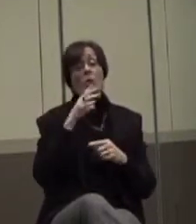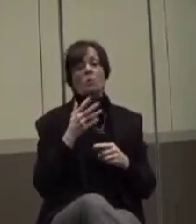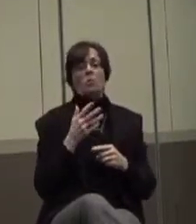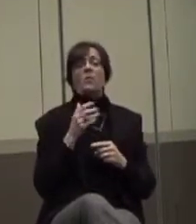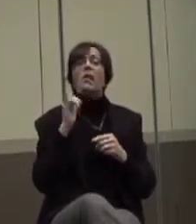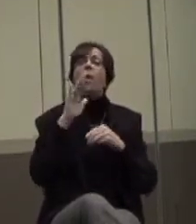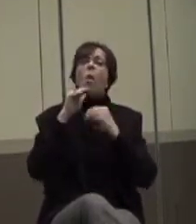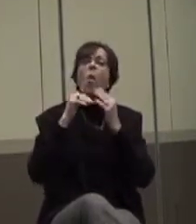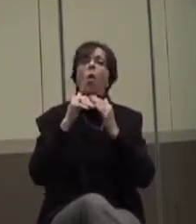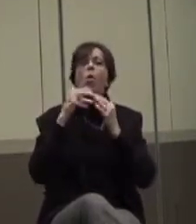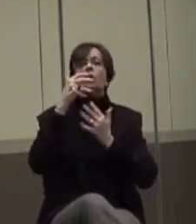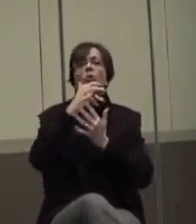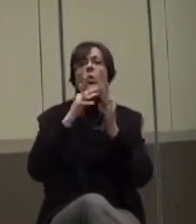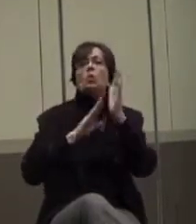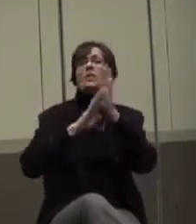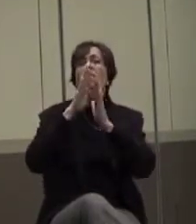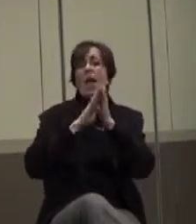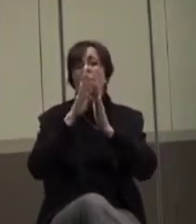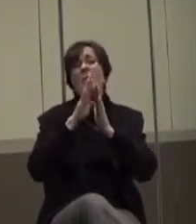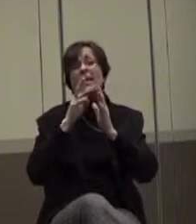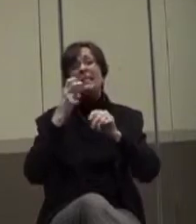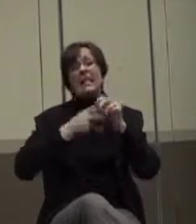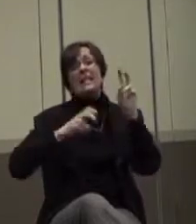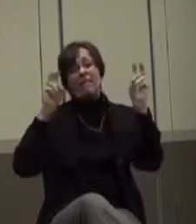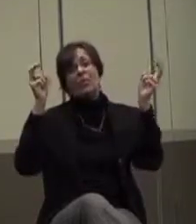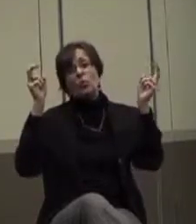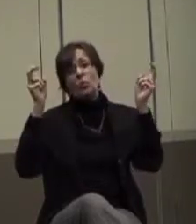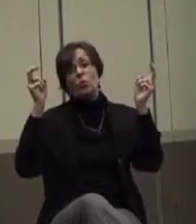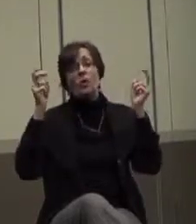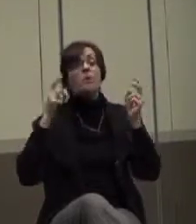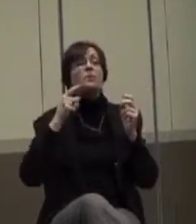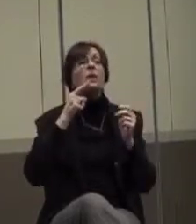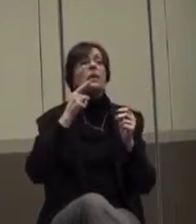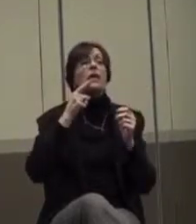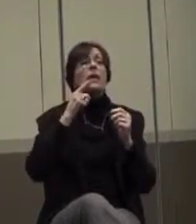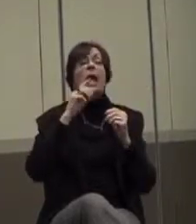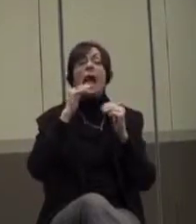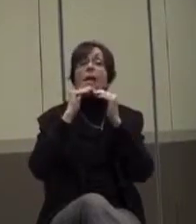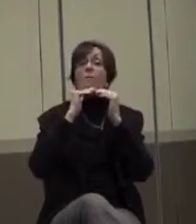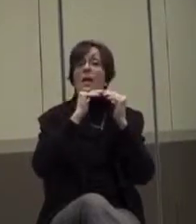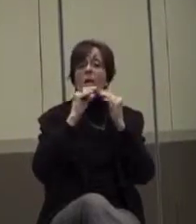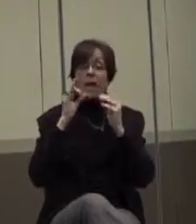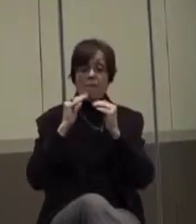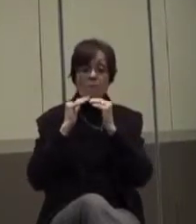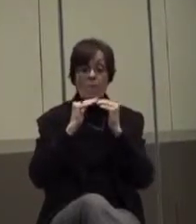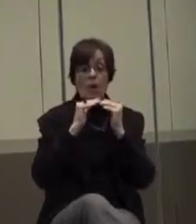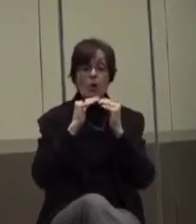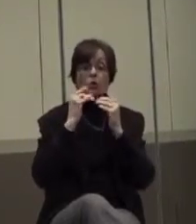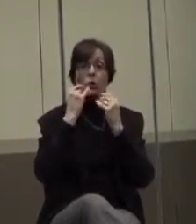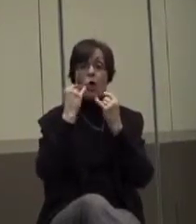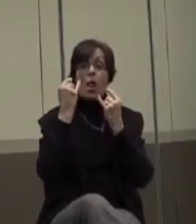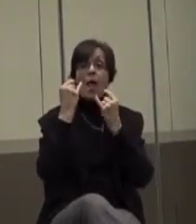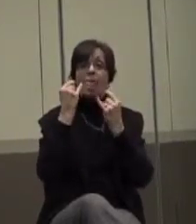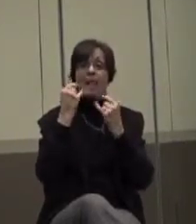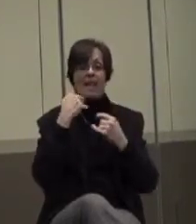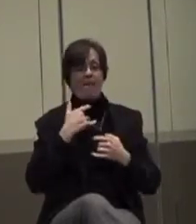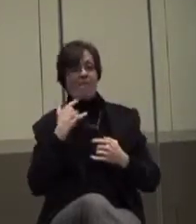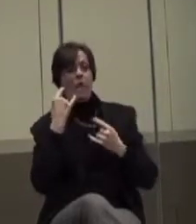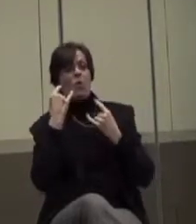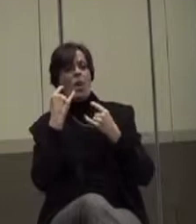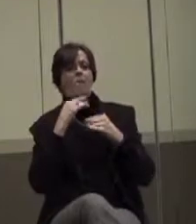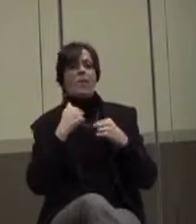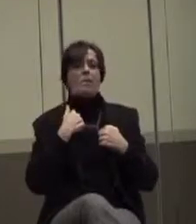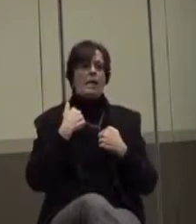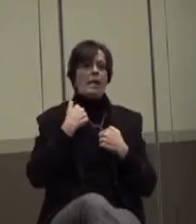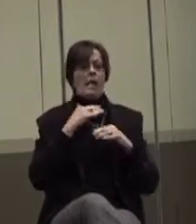social development issue is a tough issue in terms of a lot of things. The whole peer thing, if the peers are nearby and they're laughing, I think they're laughing at me. I don't understand